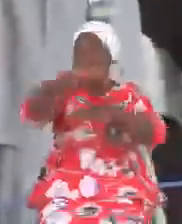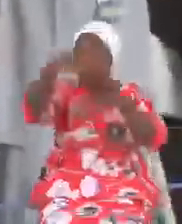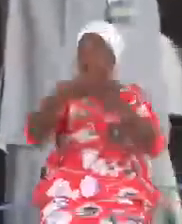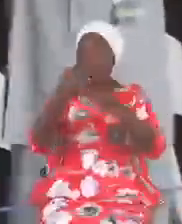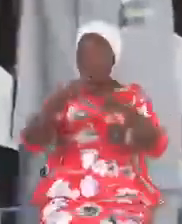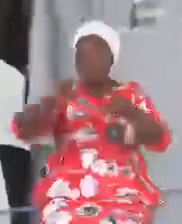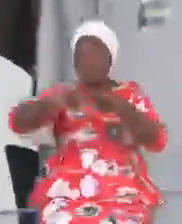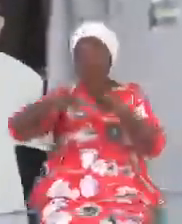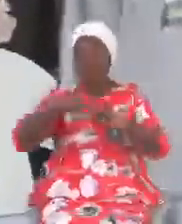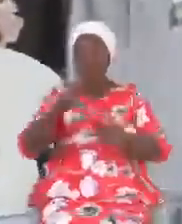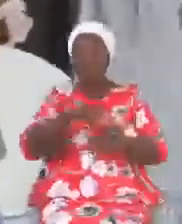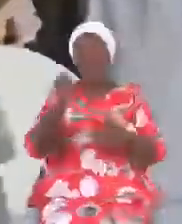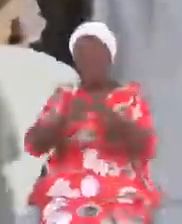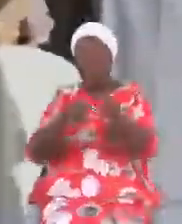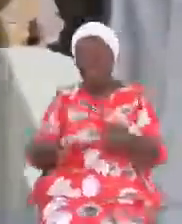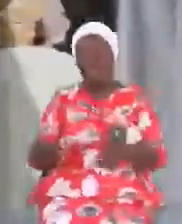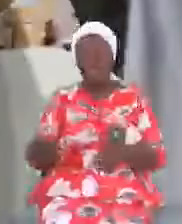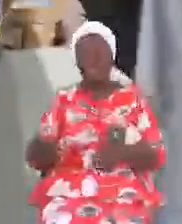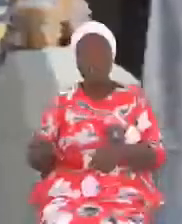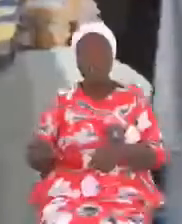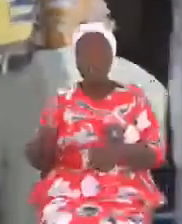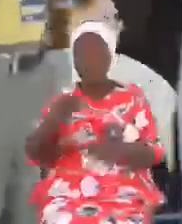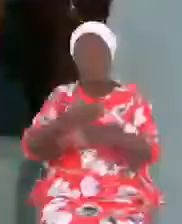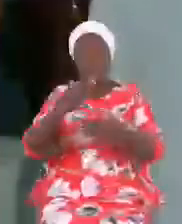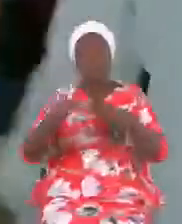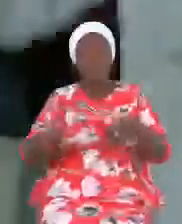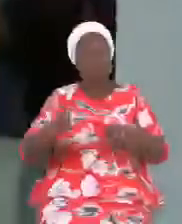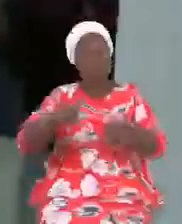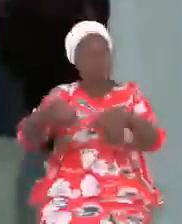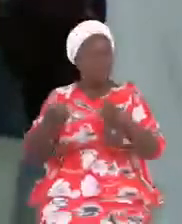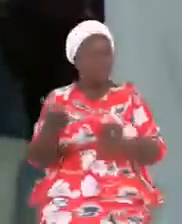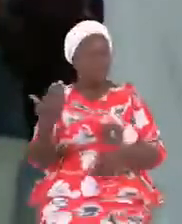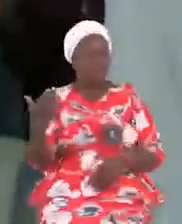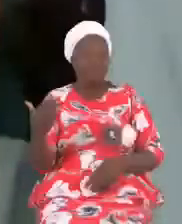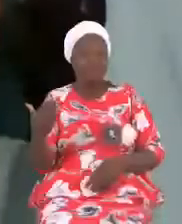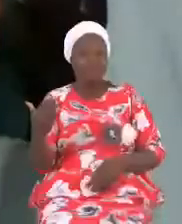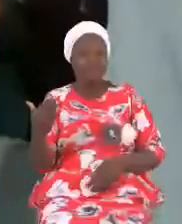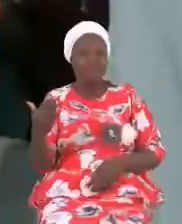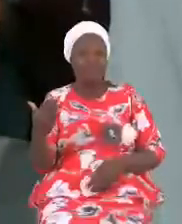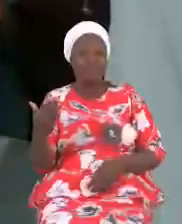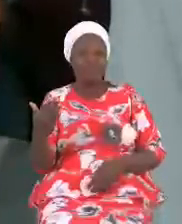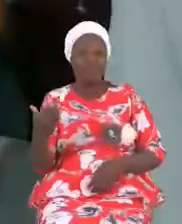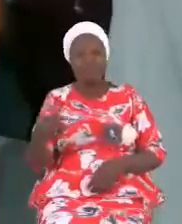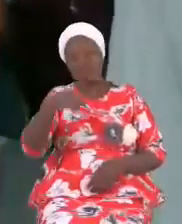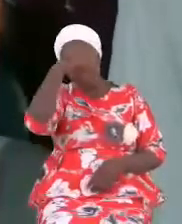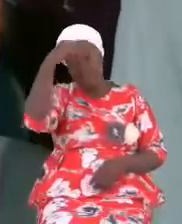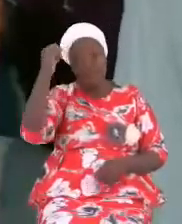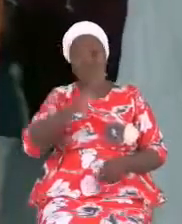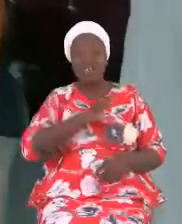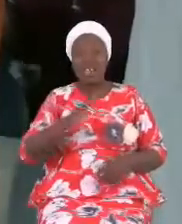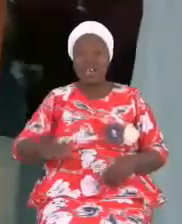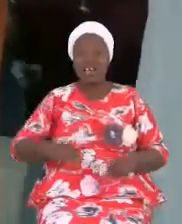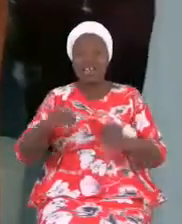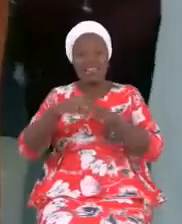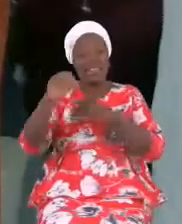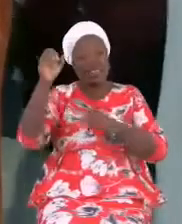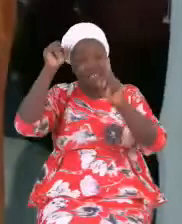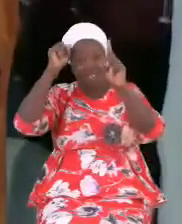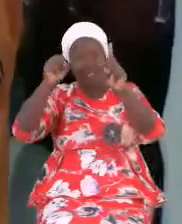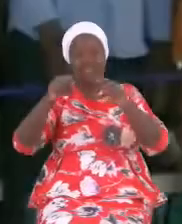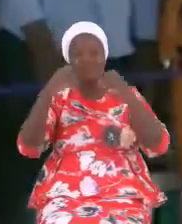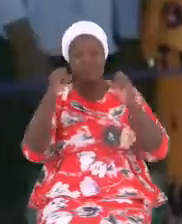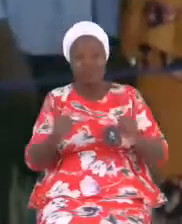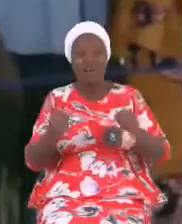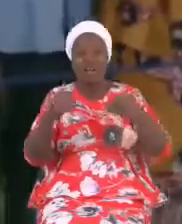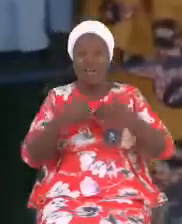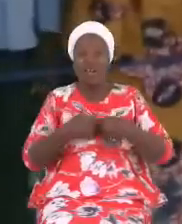fetters, everything completely gone. Because Christ in his power has